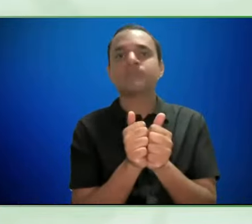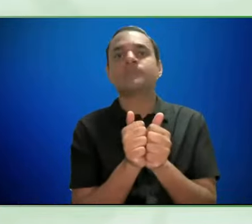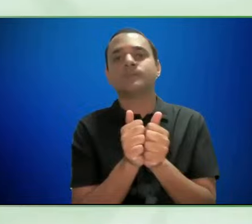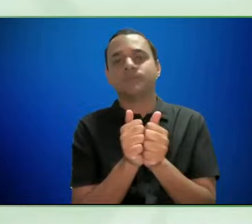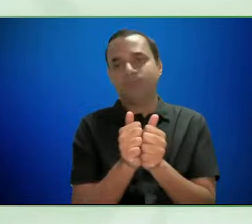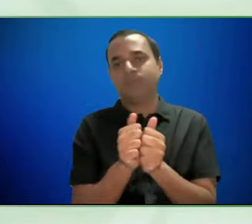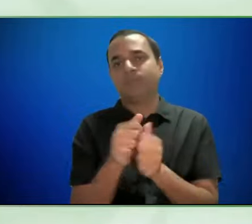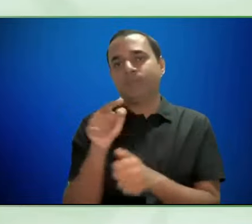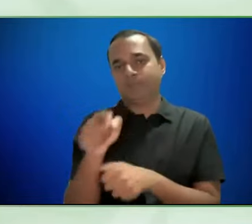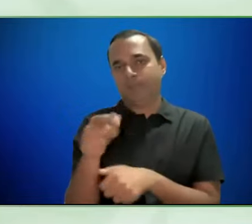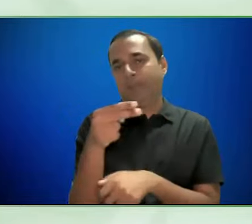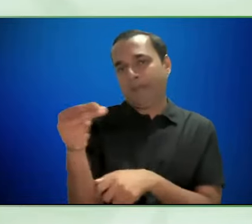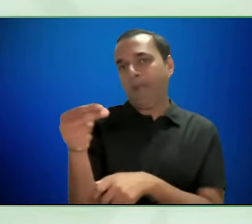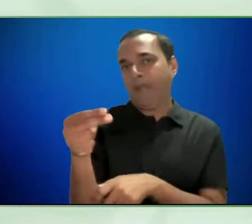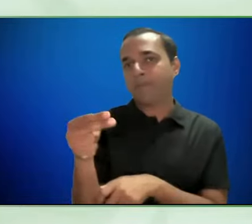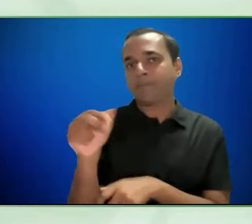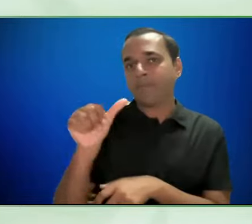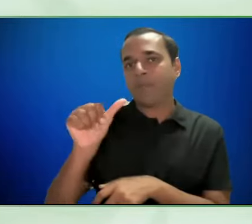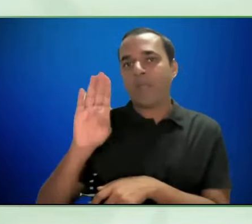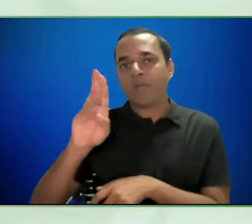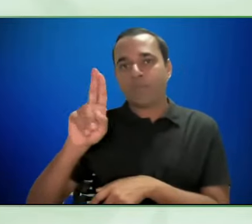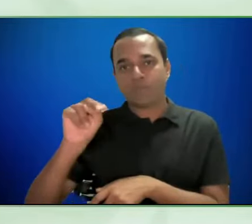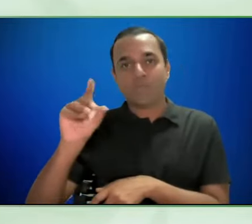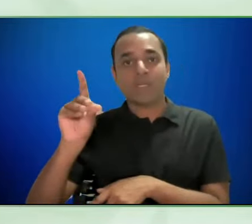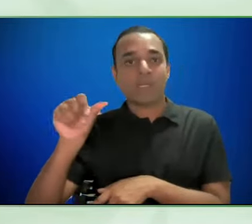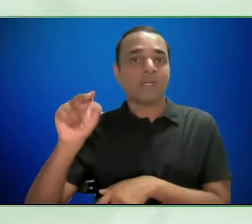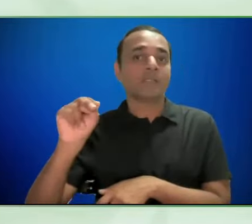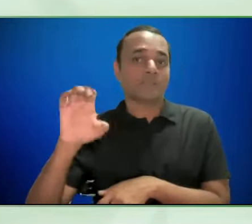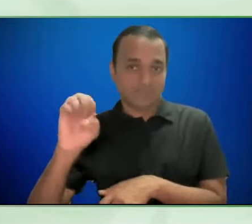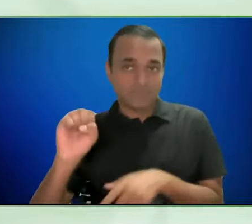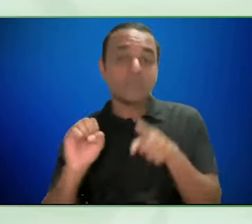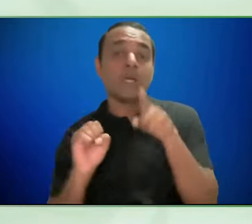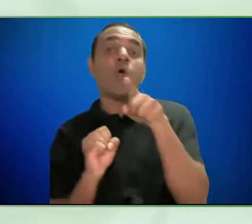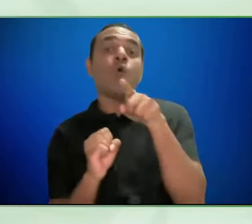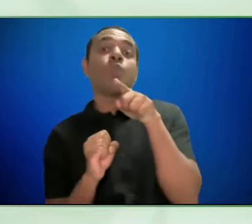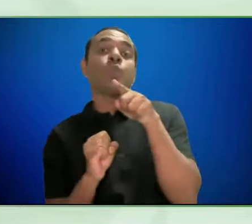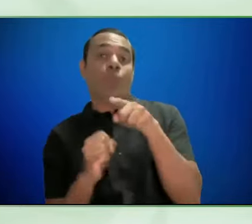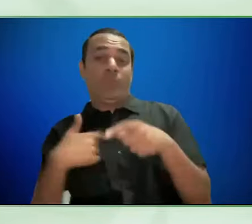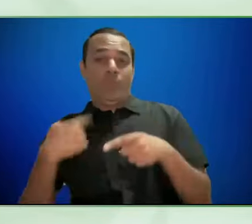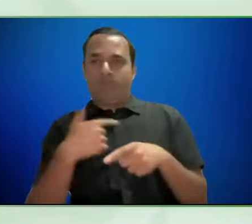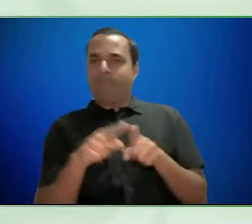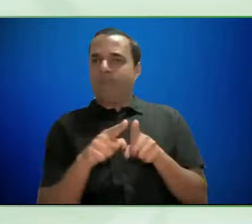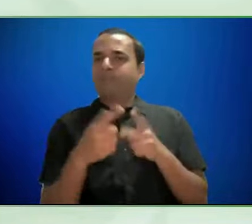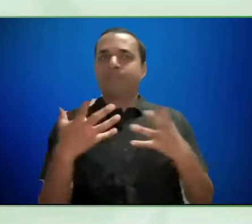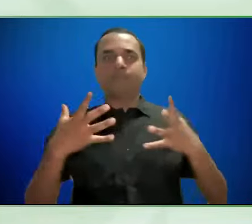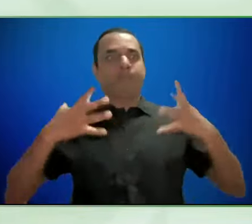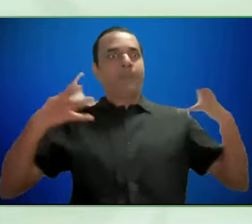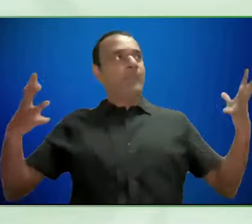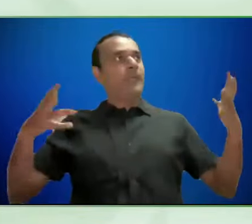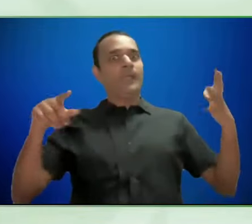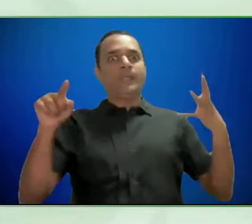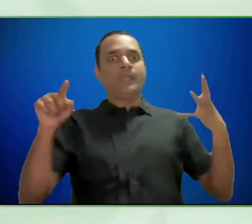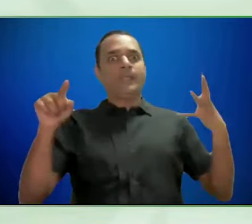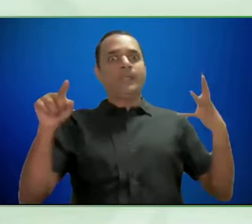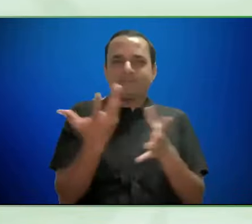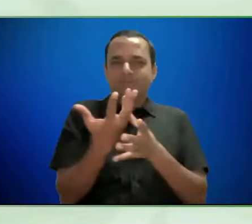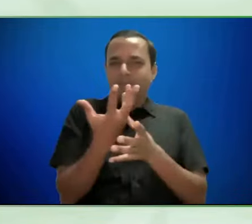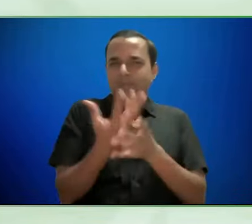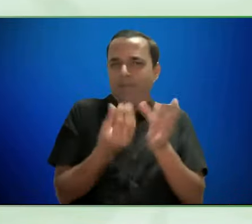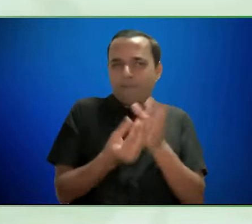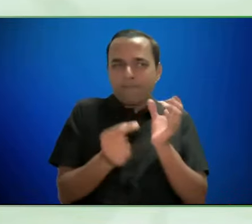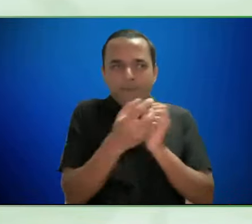well be connected to your career. And unfortunately, the vast majority of people with Down syndrome never have a